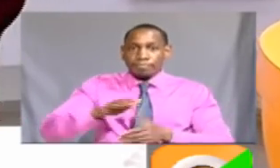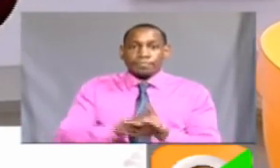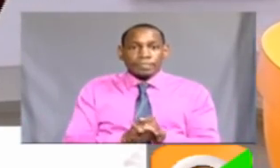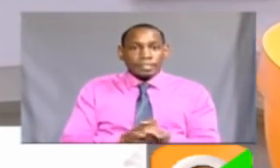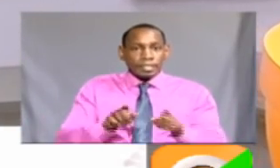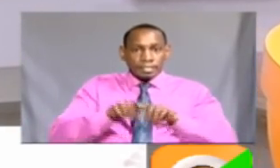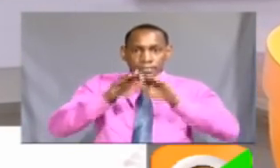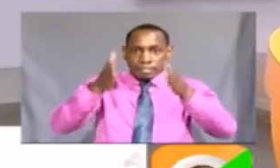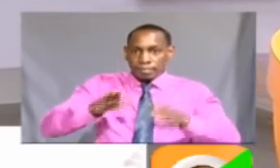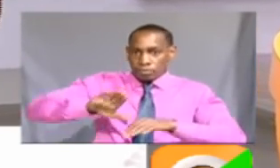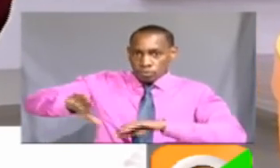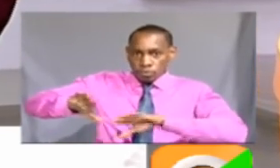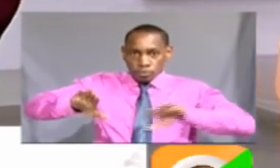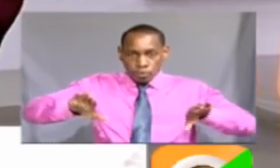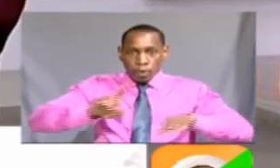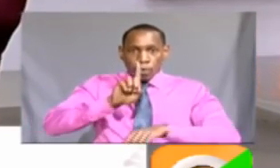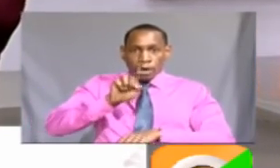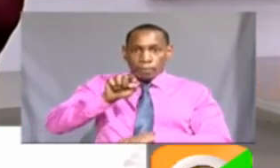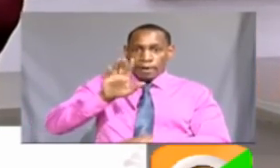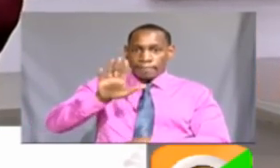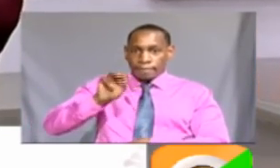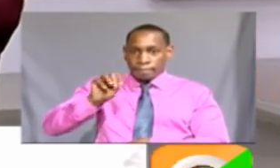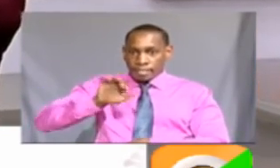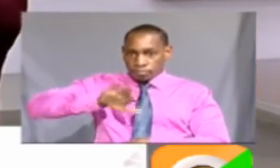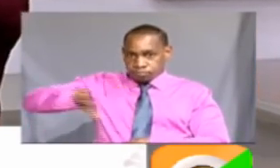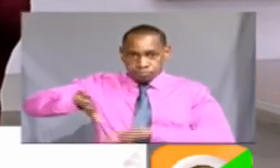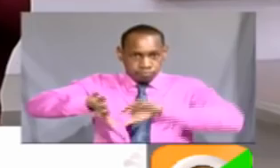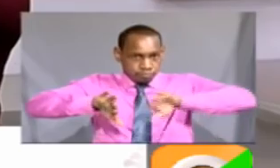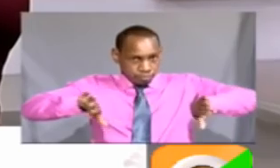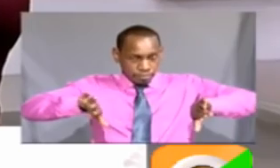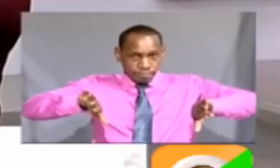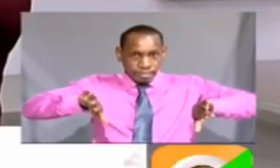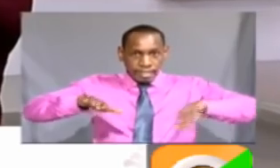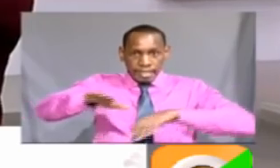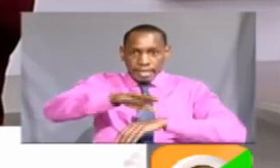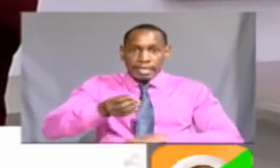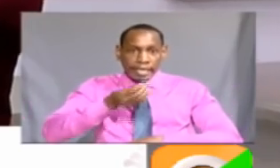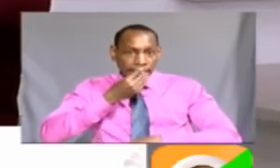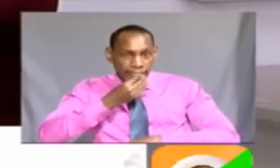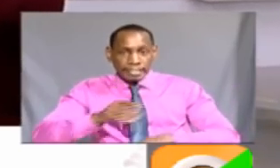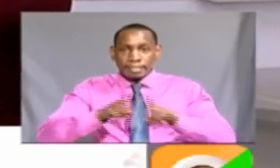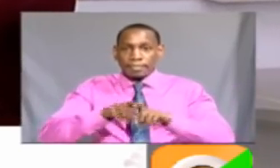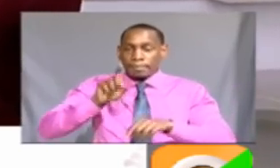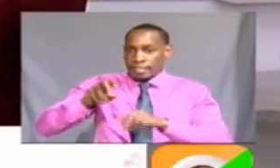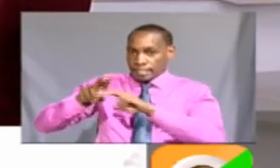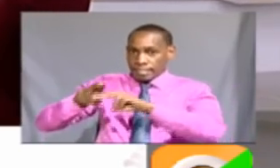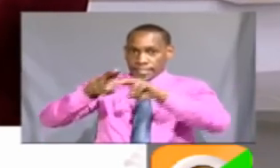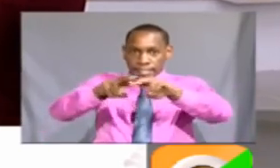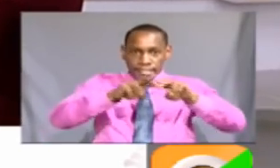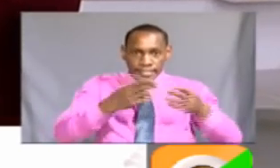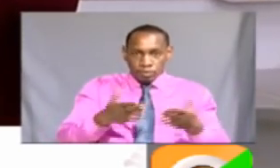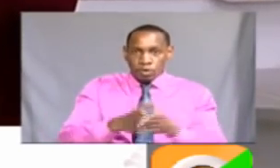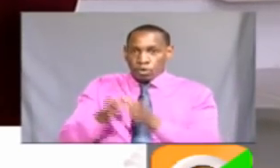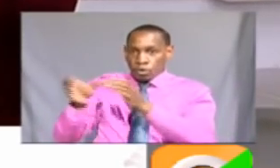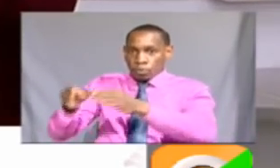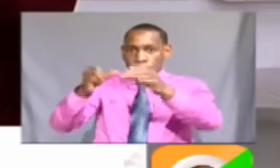tables must be spaced 1.5 meters apart in the dining area, or they must seat customer